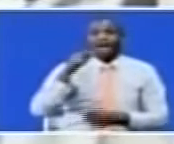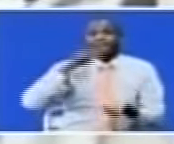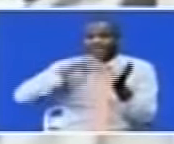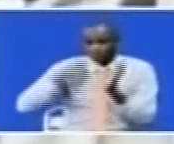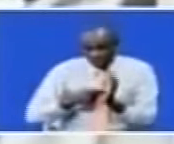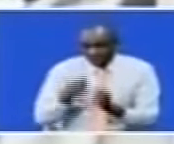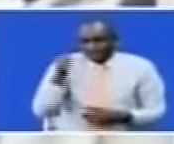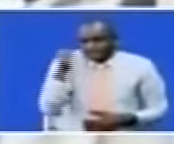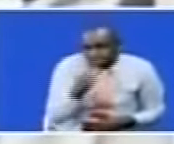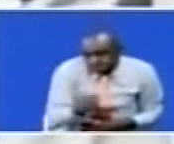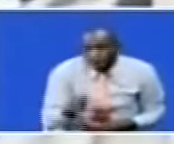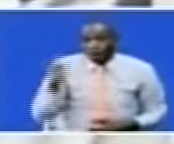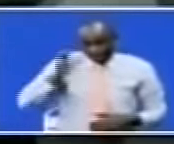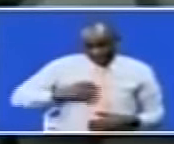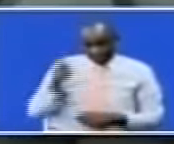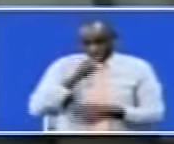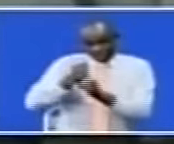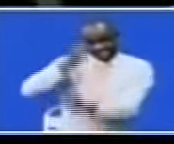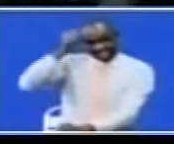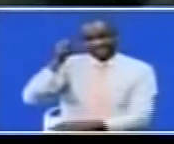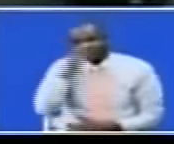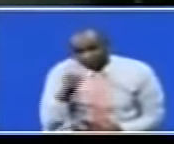to a staff that supports the old and the lame.